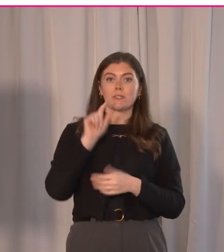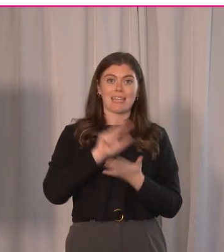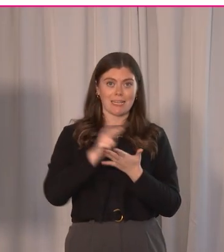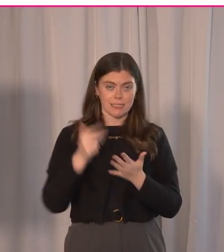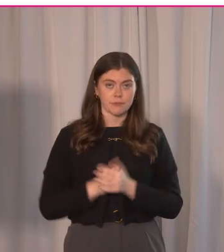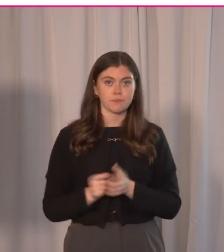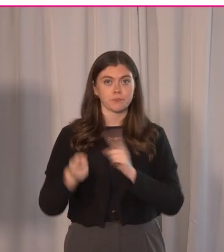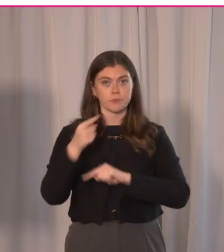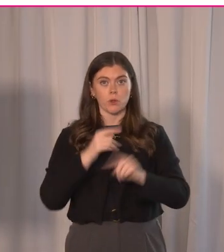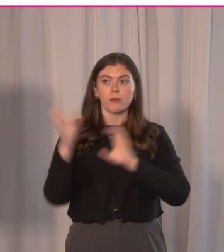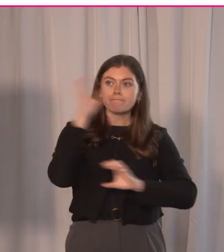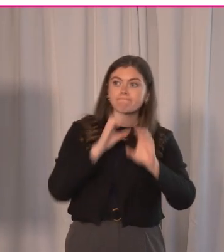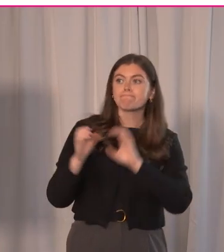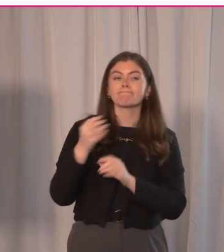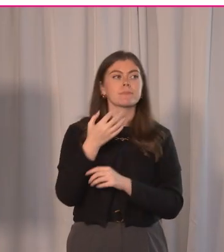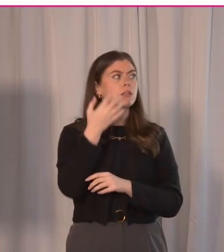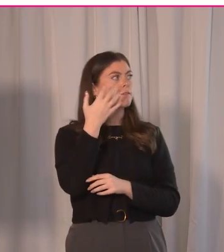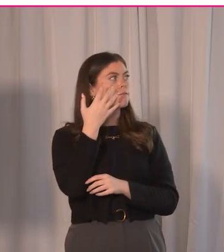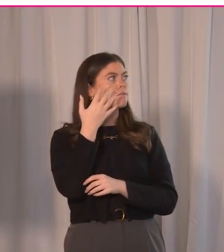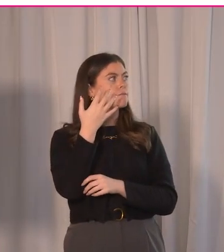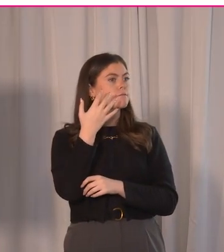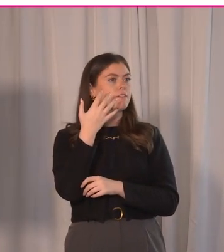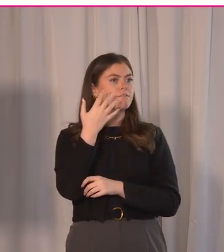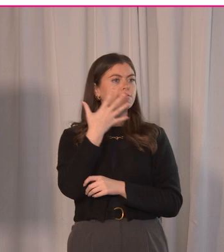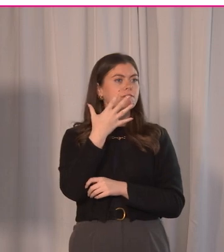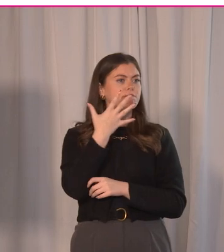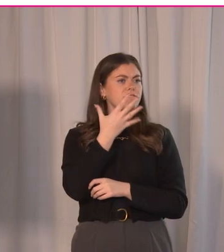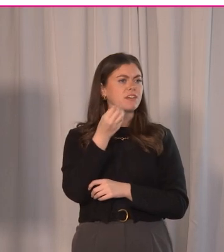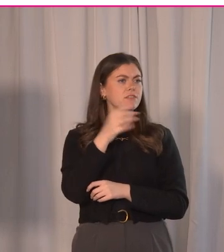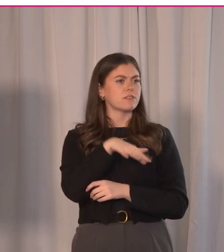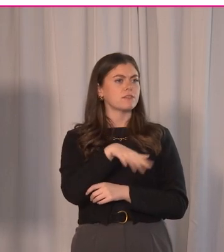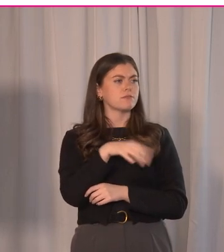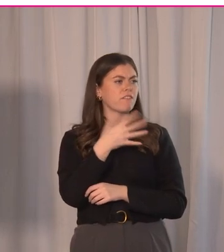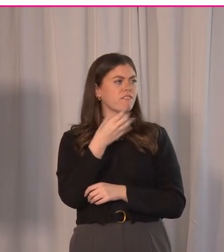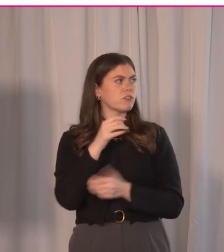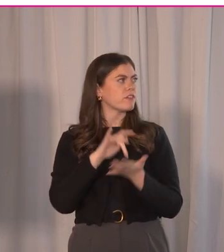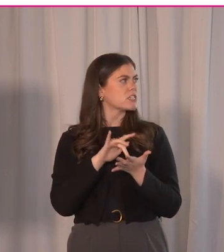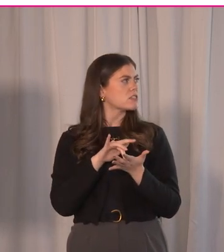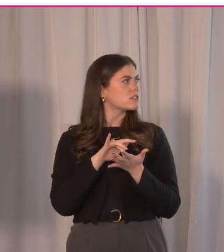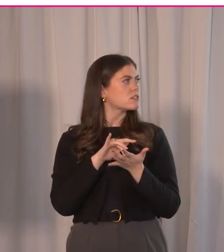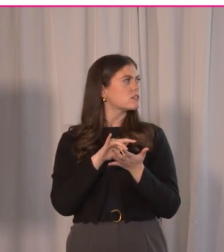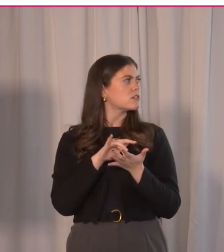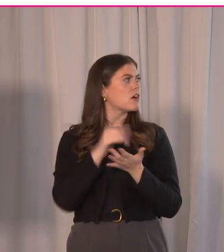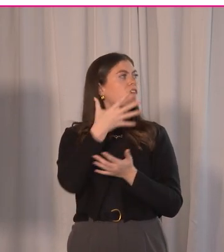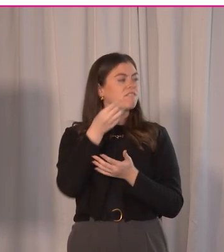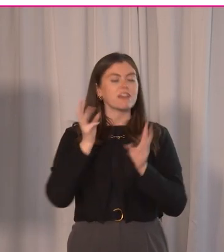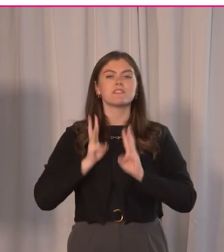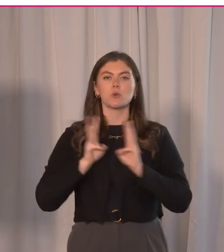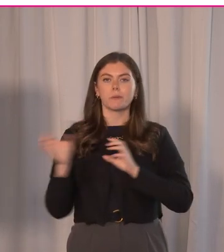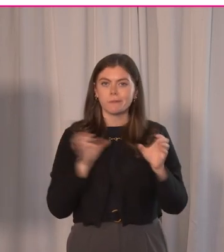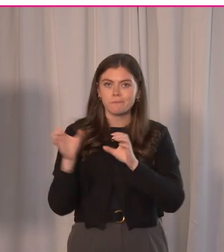We recruited 15 women in the space of 2 weeks, I think it was. And we interviewed them between January and